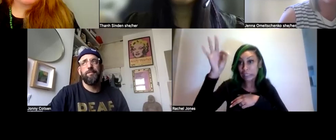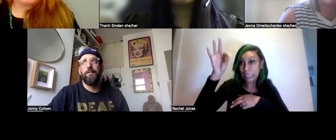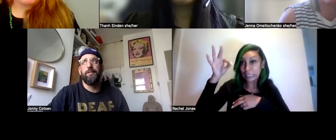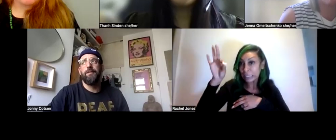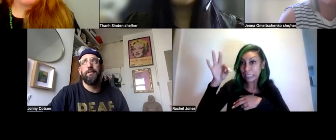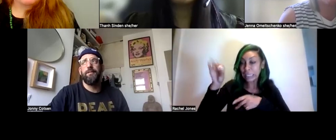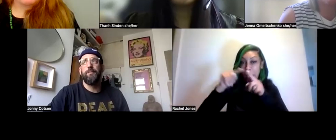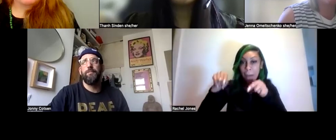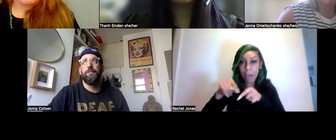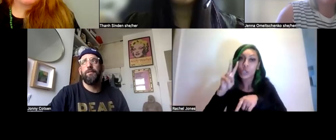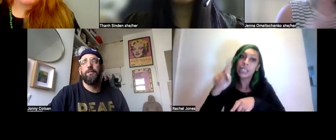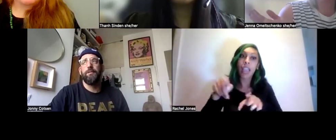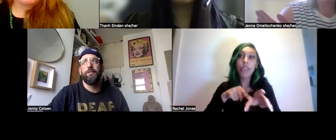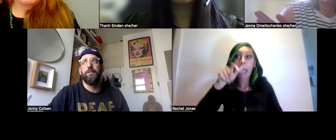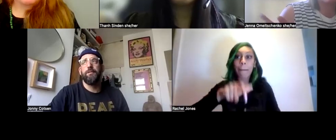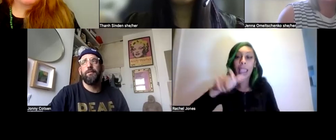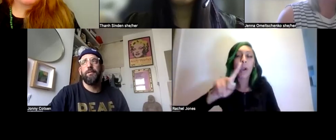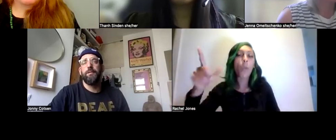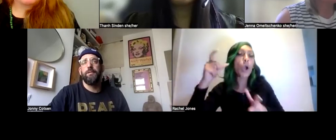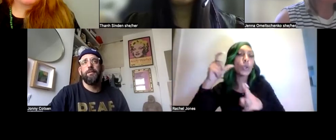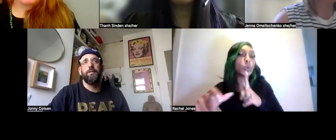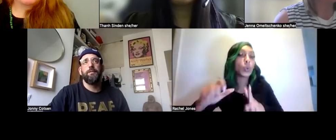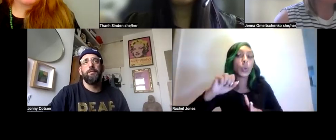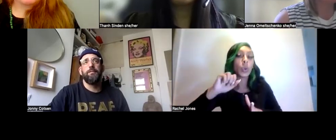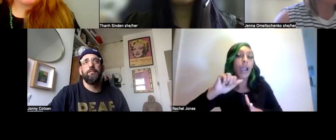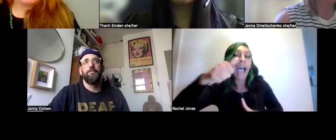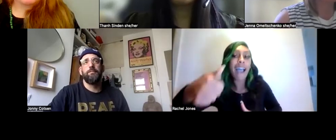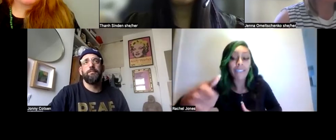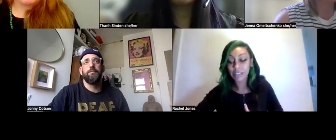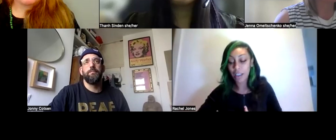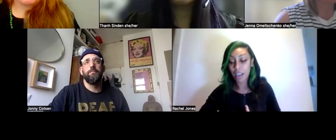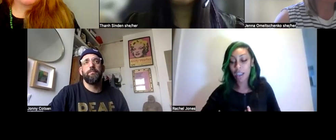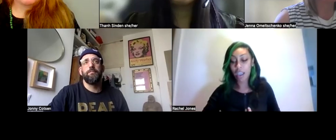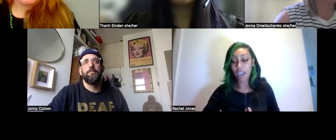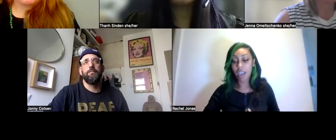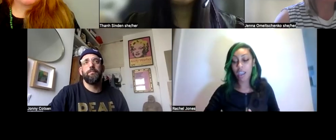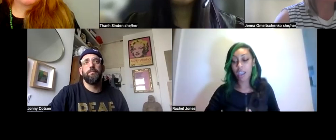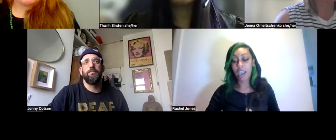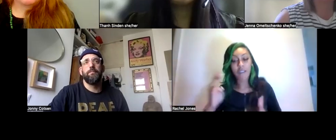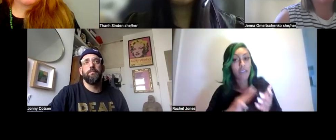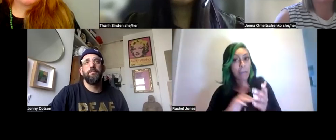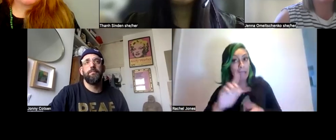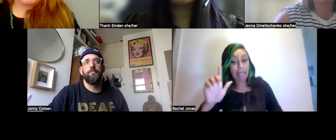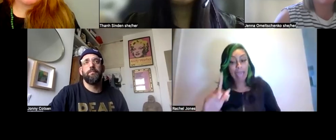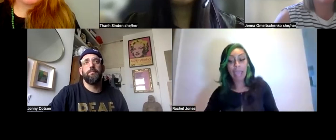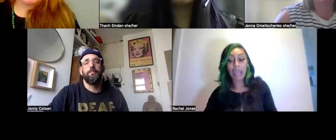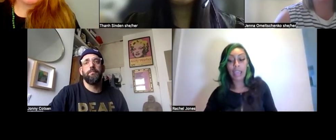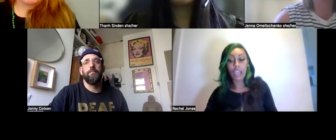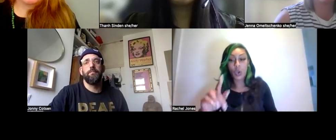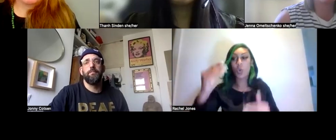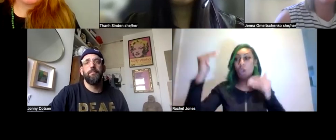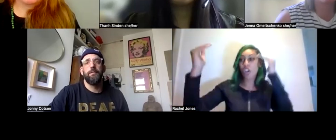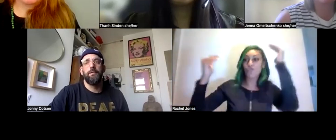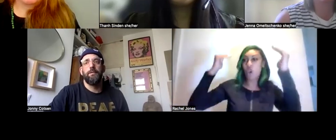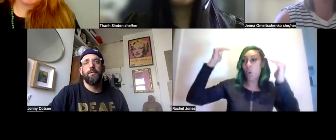listening to young people, or what are you going to do with this? And then about 5 minutes later, she said, you know, you grown-ups have basically ruined